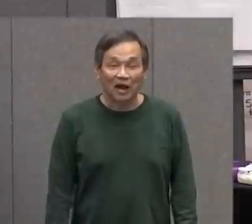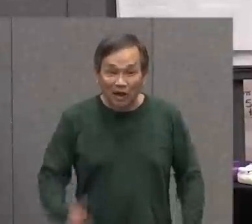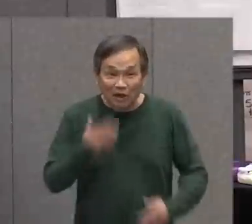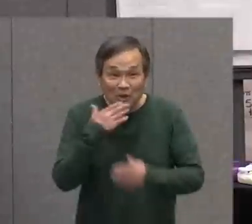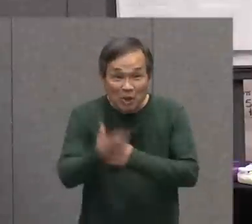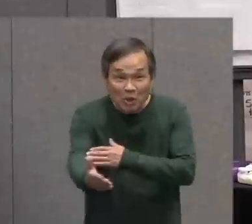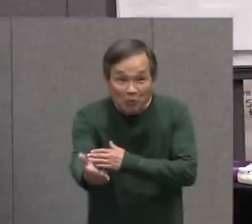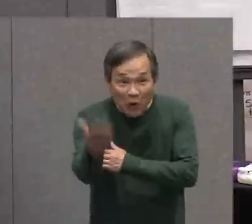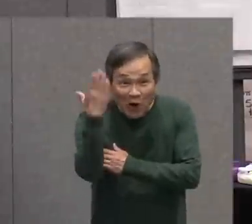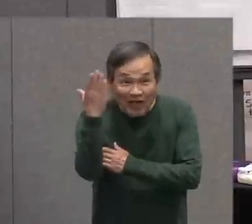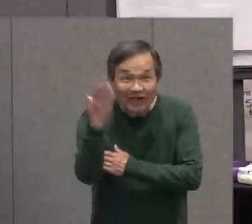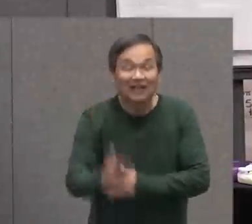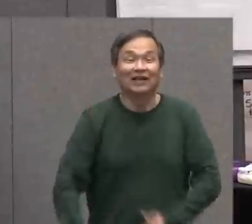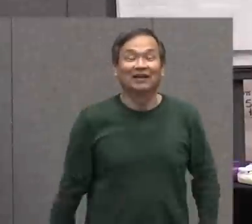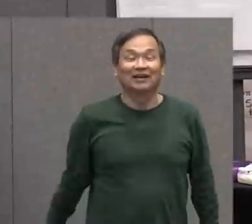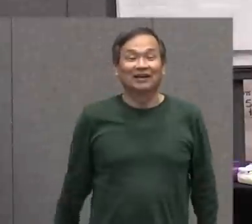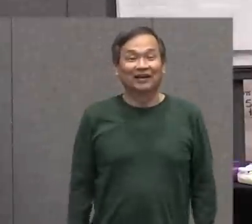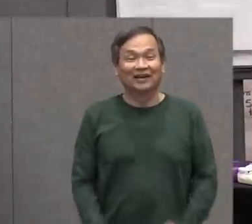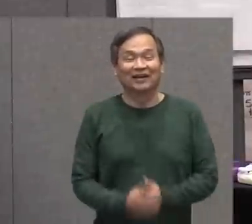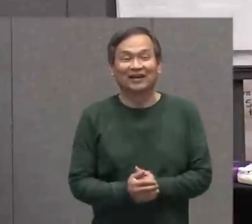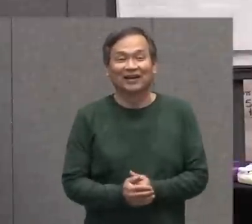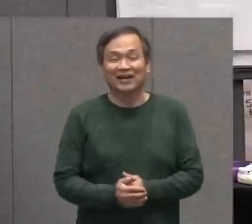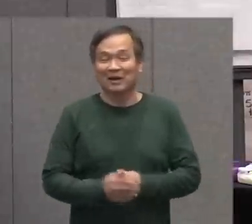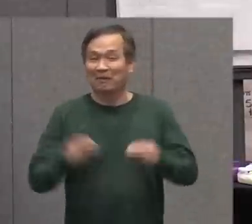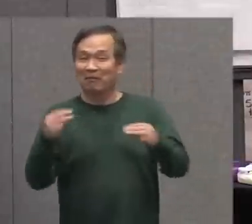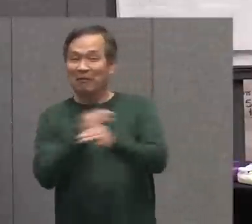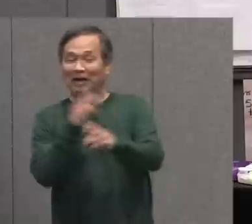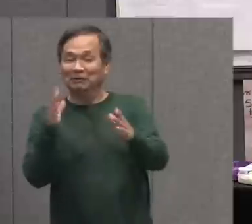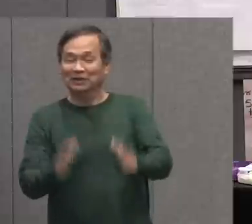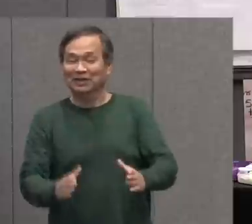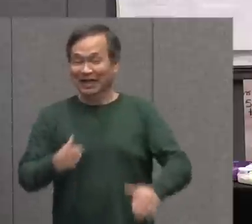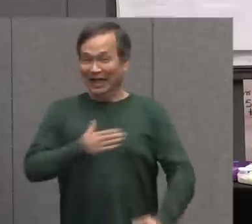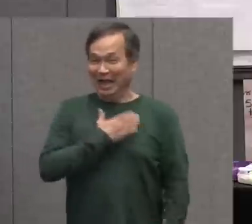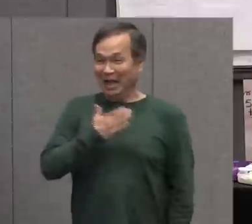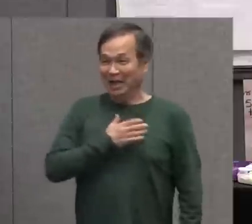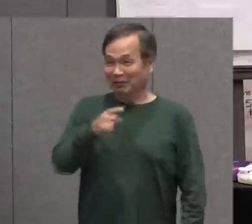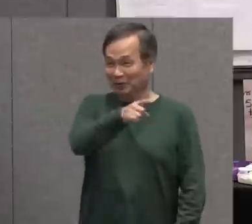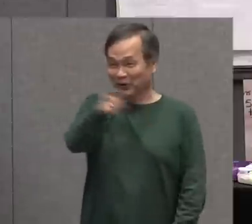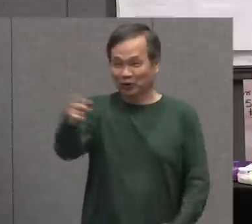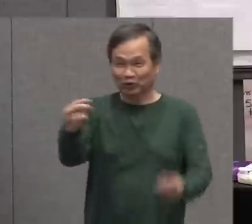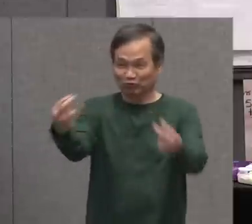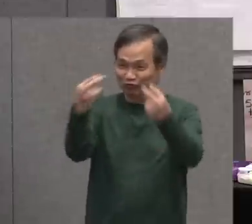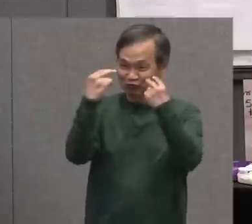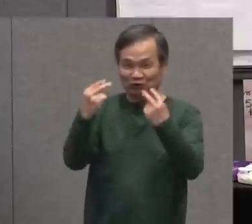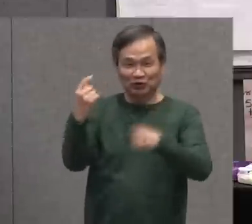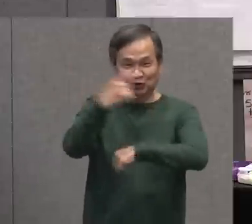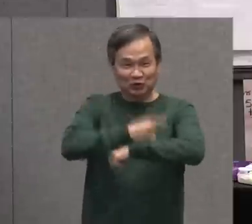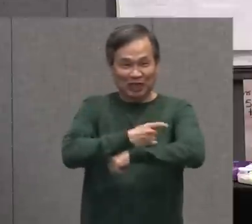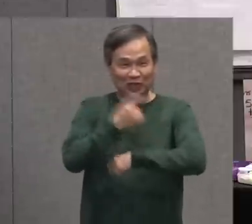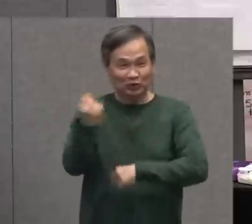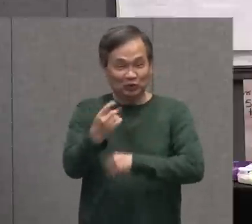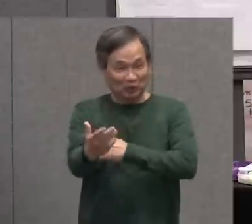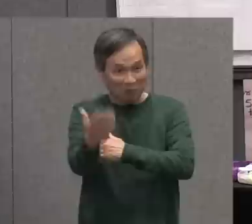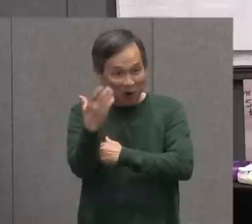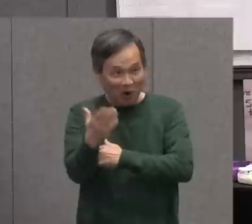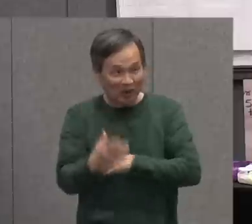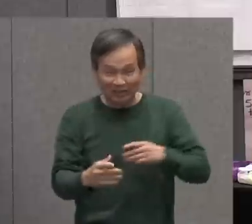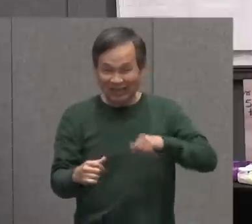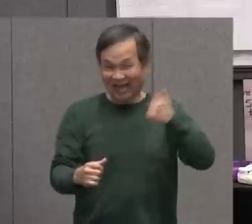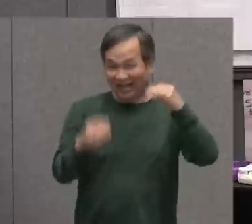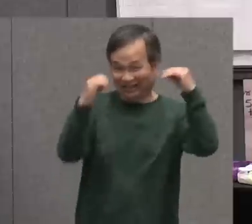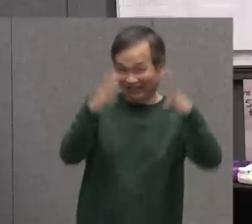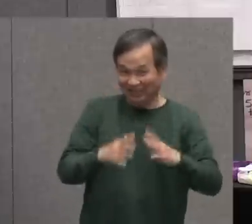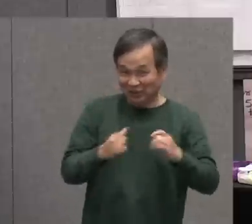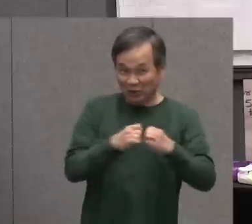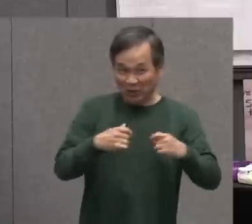Good morning, mathematicians. We're so glad you're here on this Tuesday morning. It's Ms. Karnes here with you again